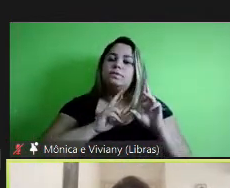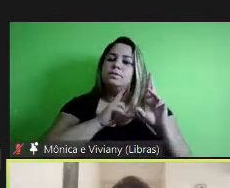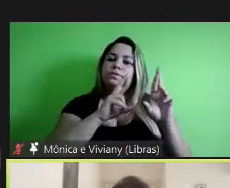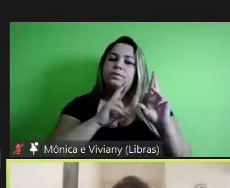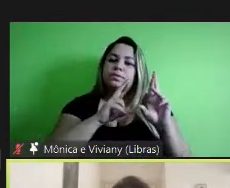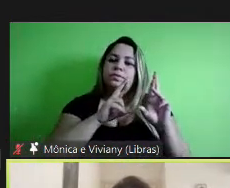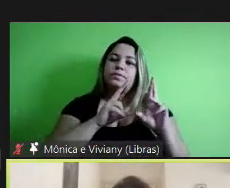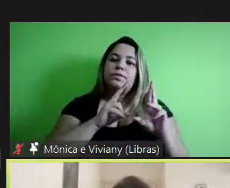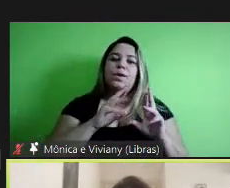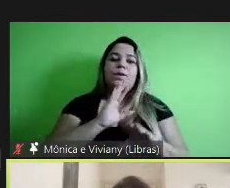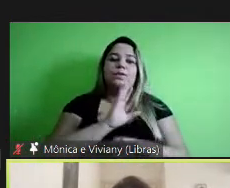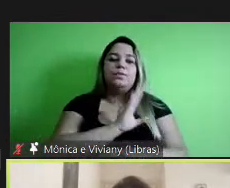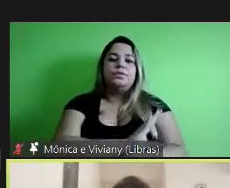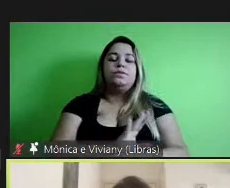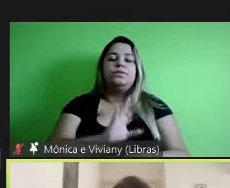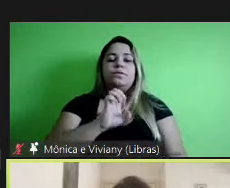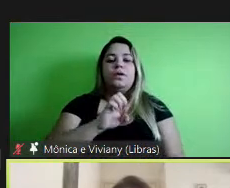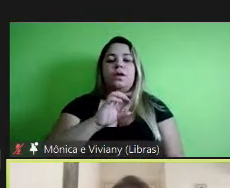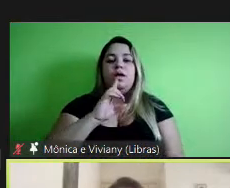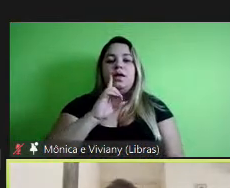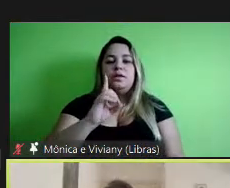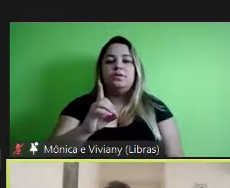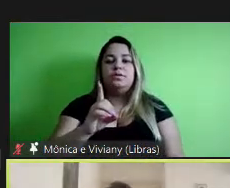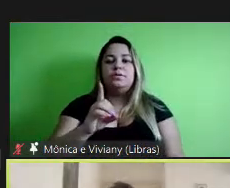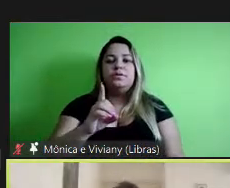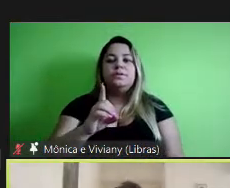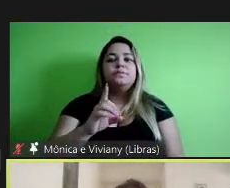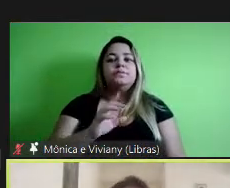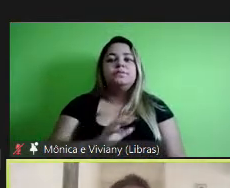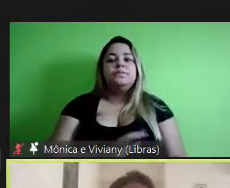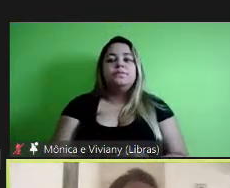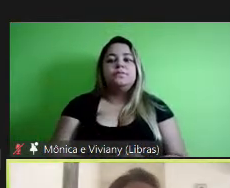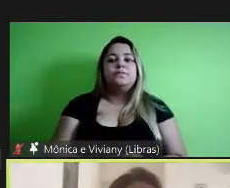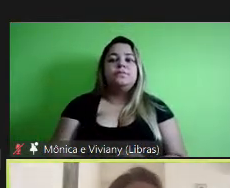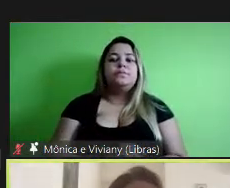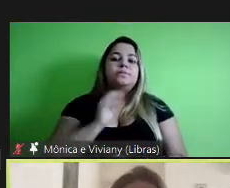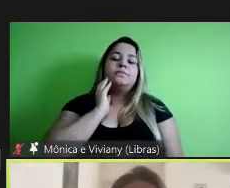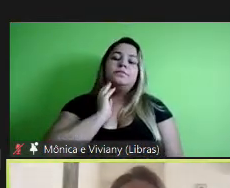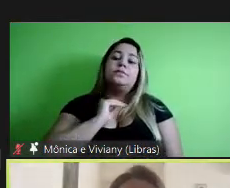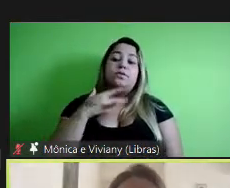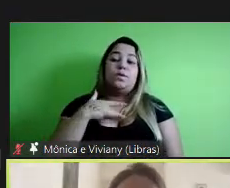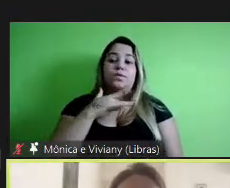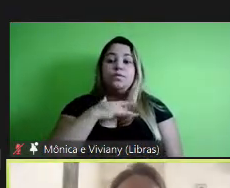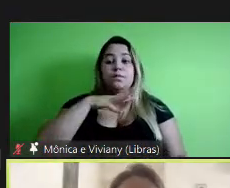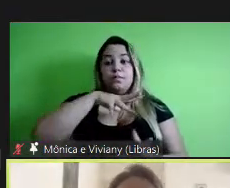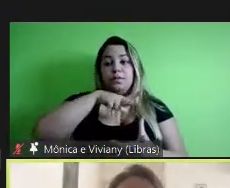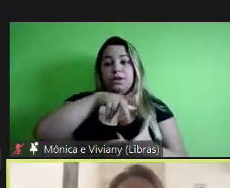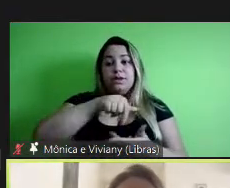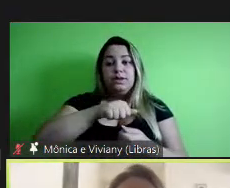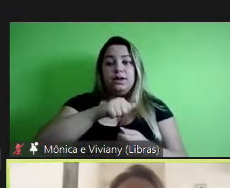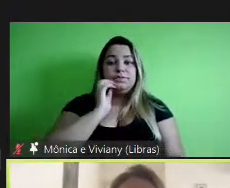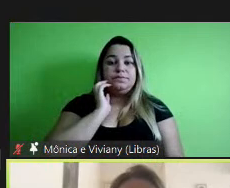hope that you can get into our course, Planetary Health. We only have one home.